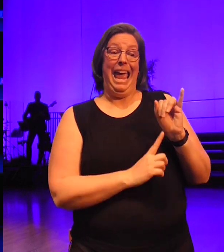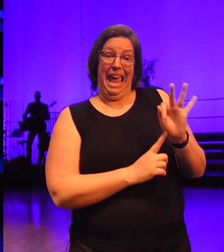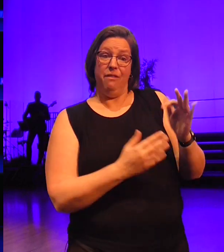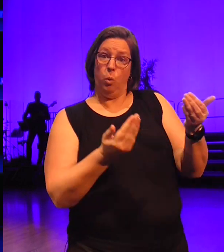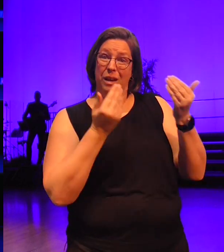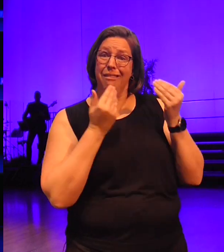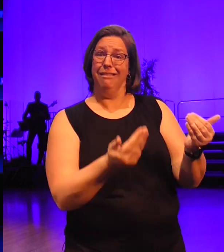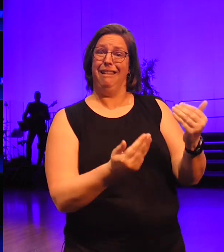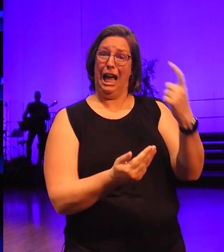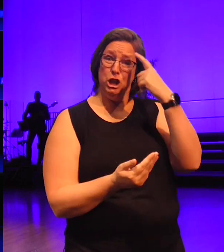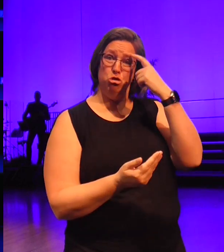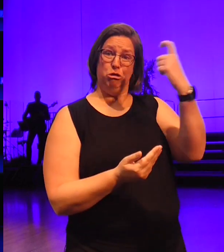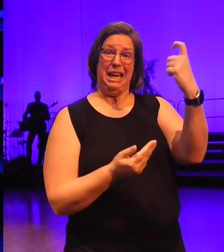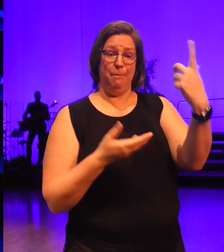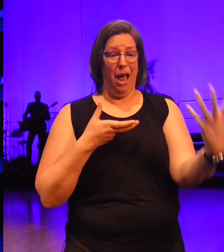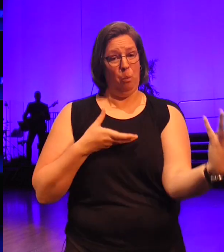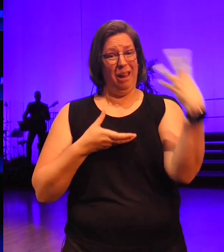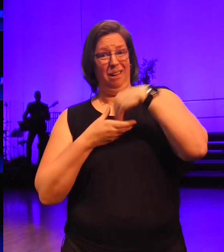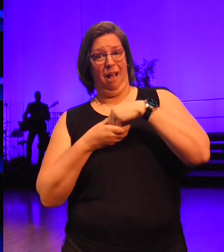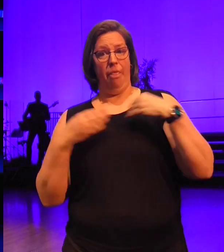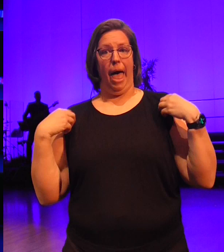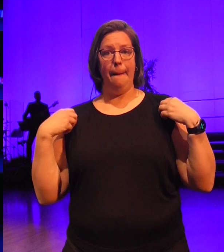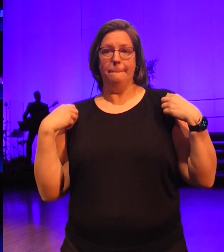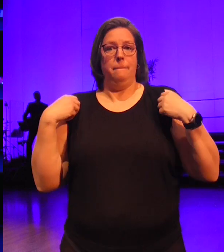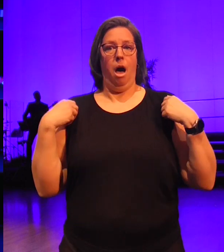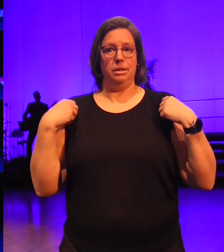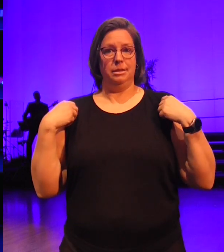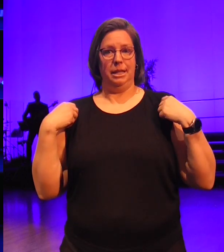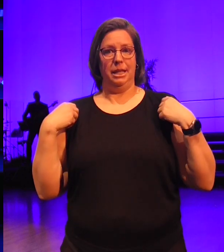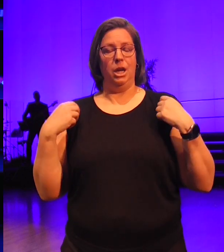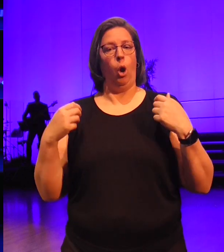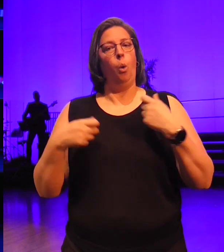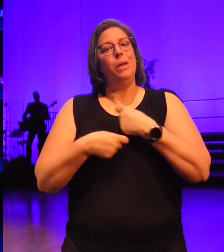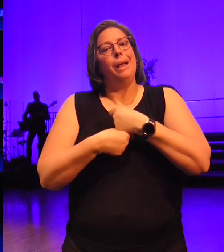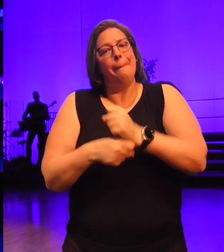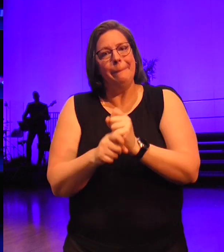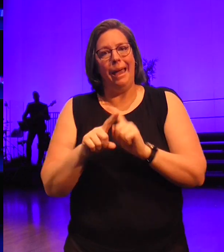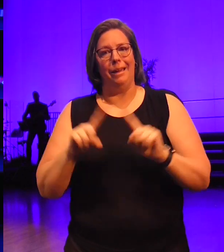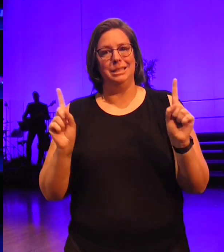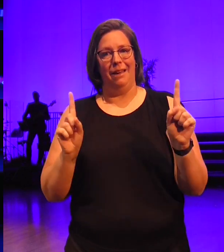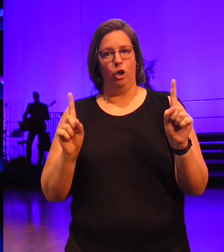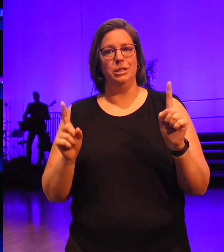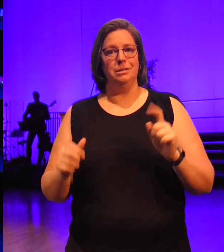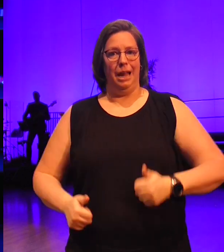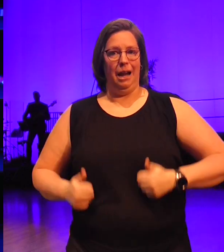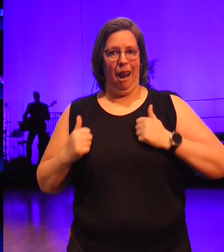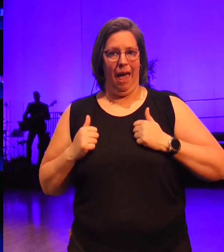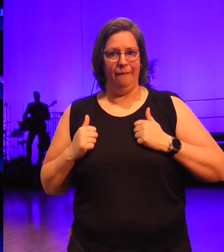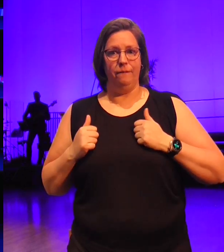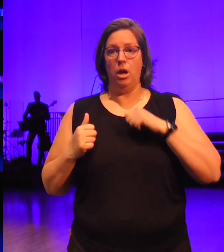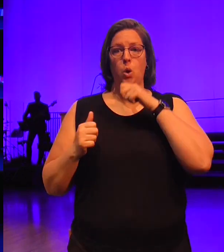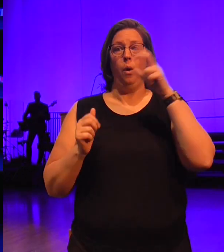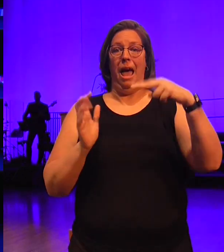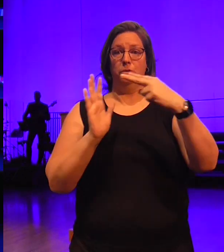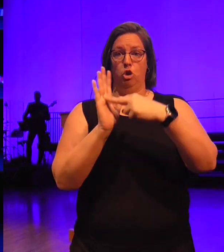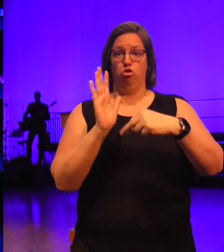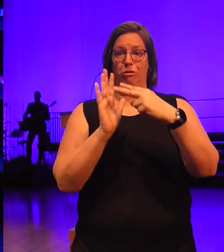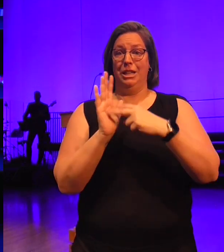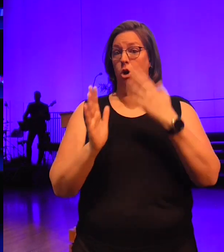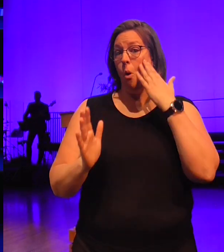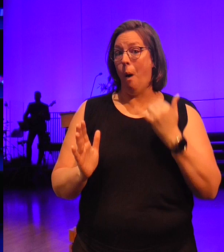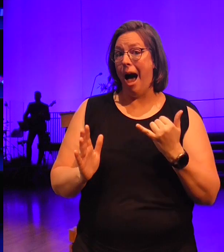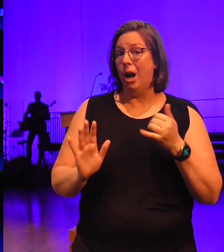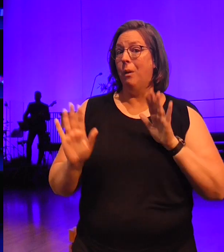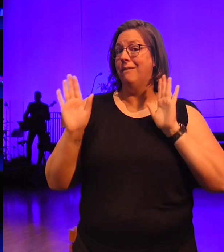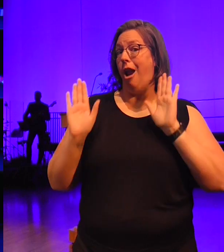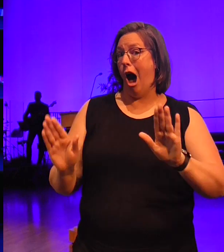embody that moxie, we can make a major difference in our lives. And I don't have to read you lyrics because we have an awesome music program